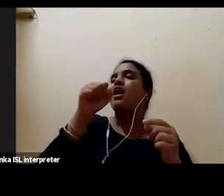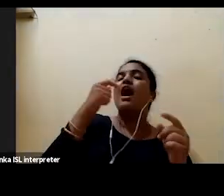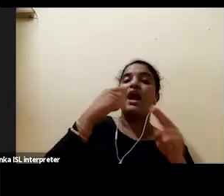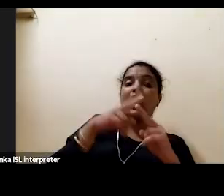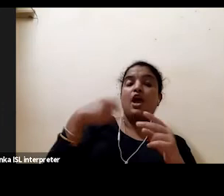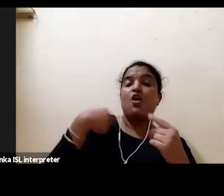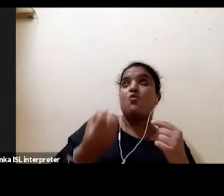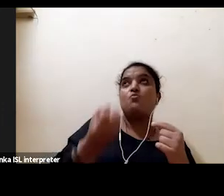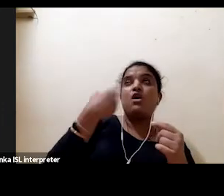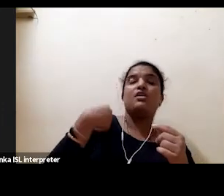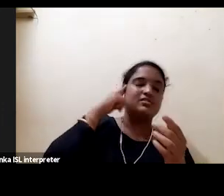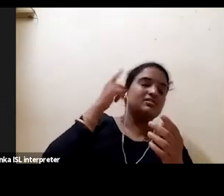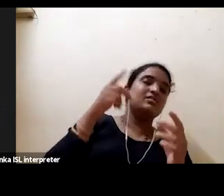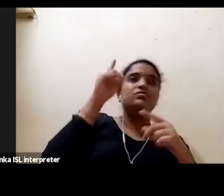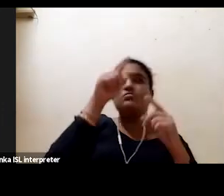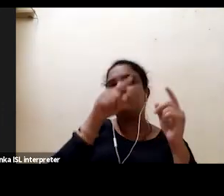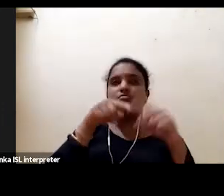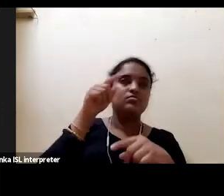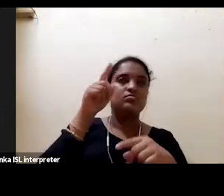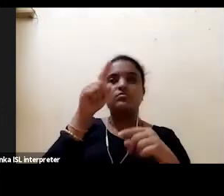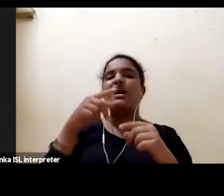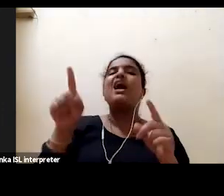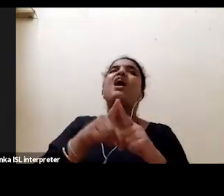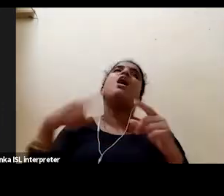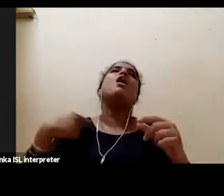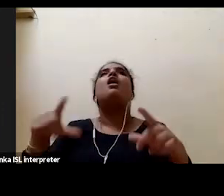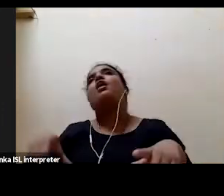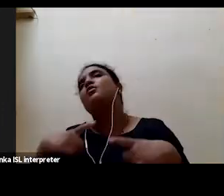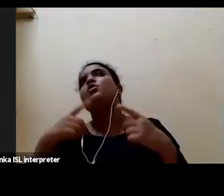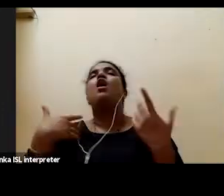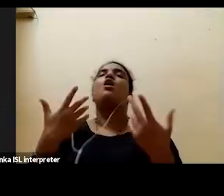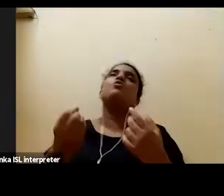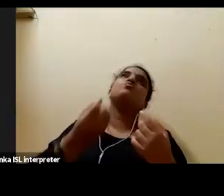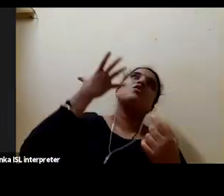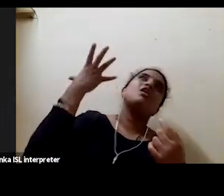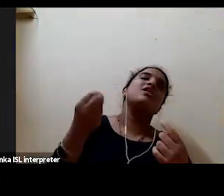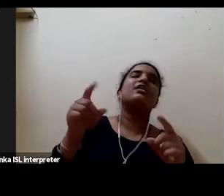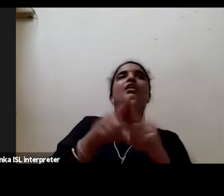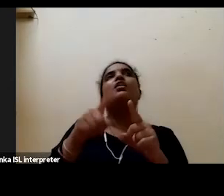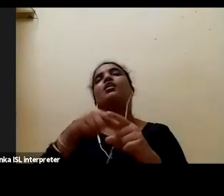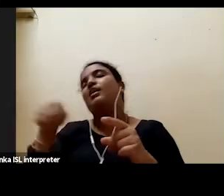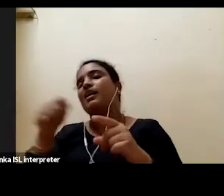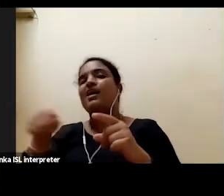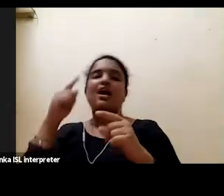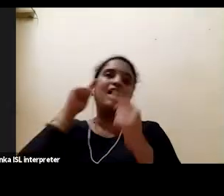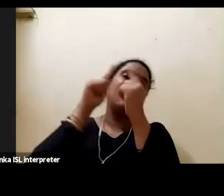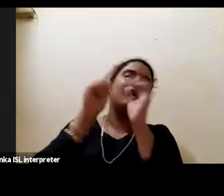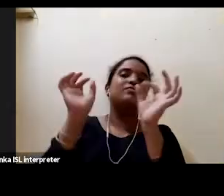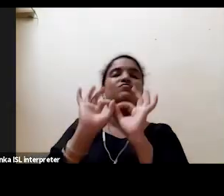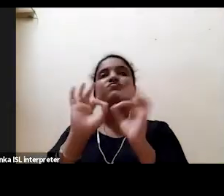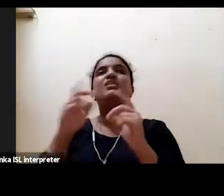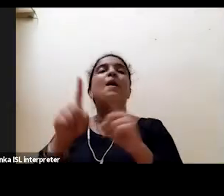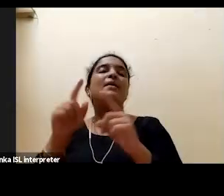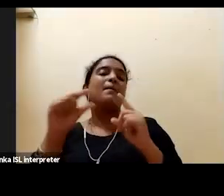So if I ramble for the whole first paragraph about my life, how my day was, this, that, in the aim of trying to be